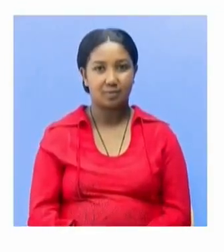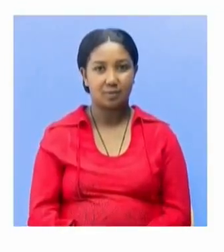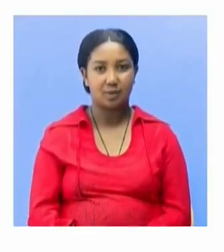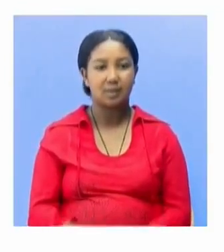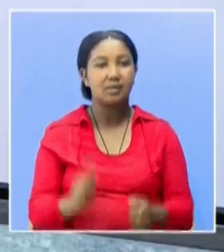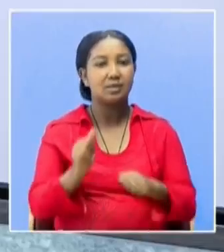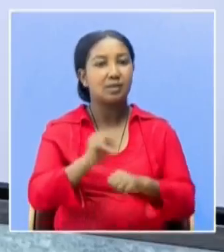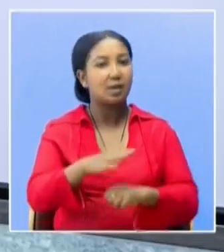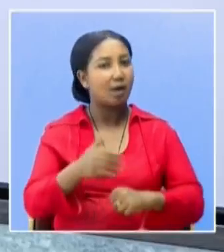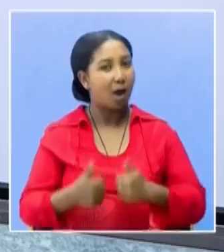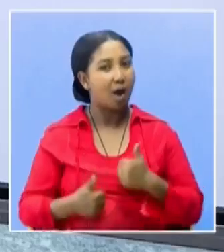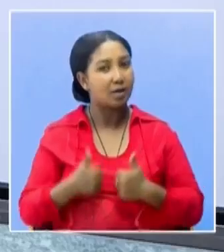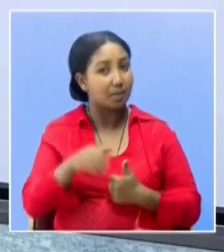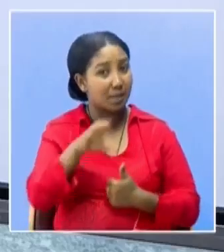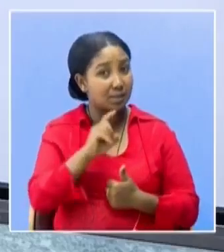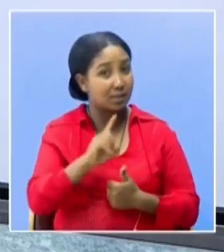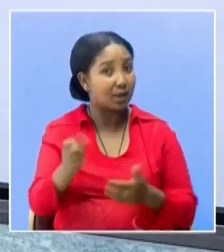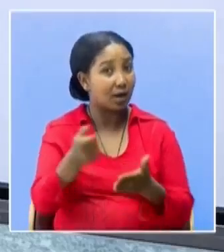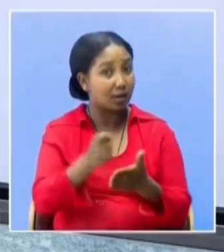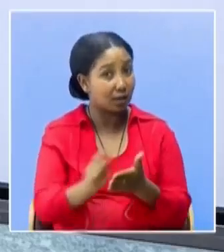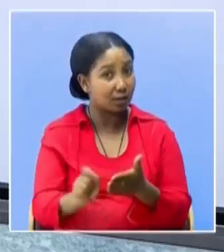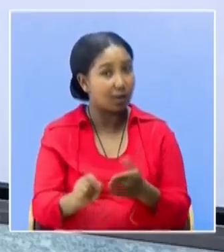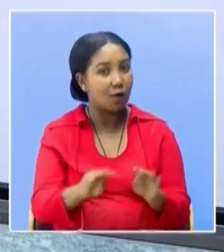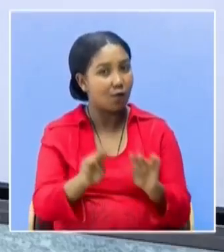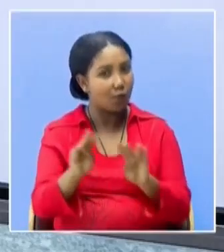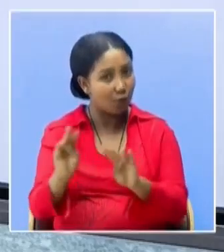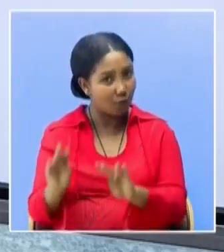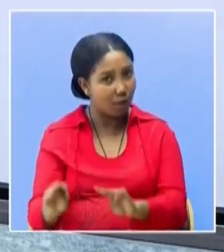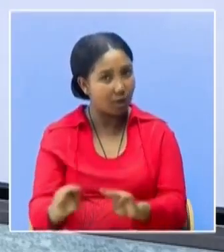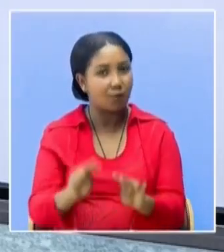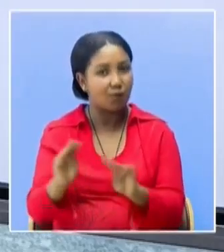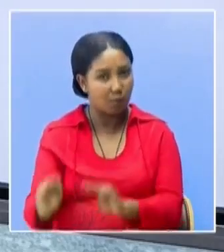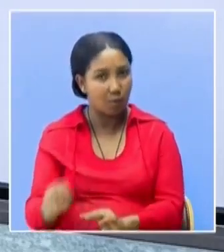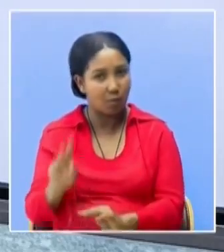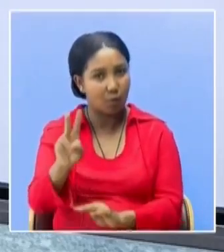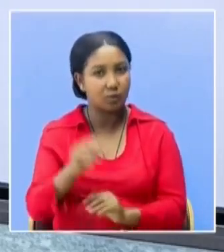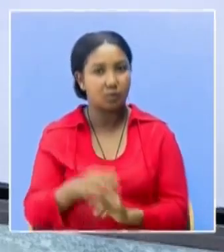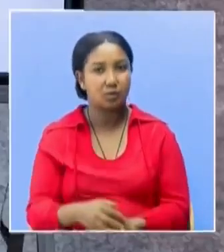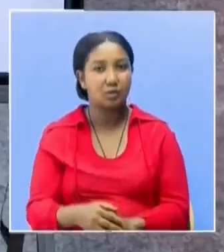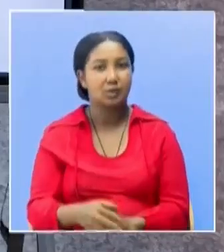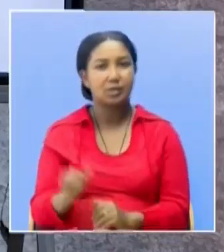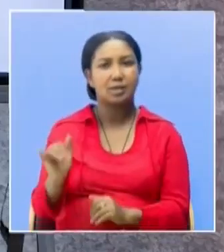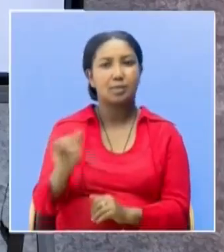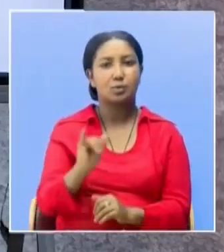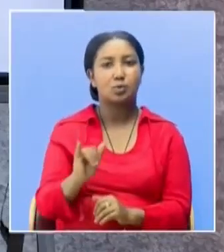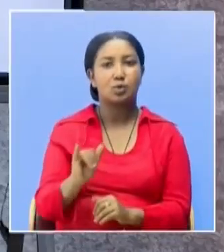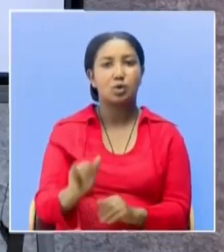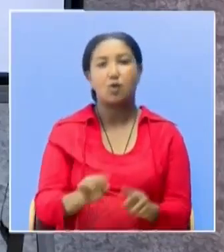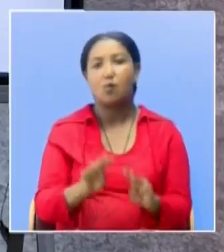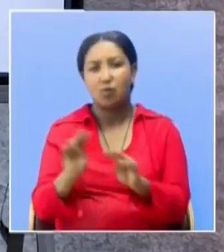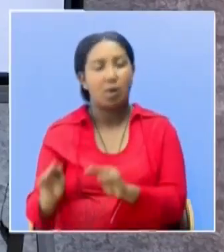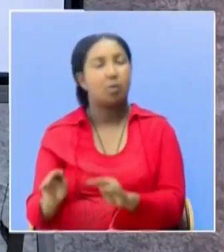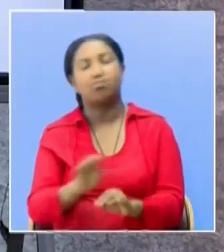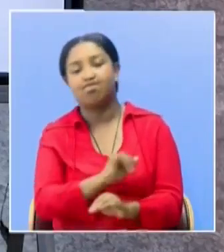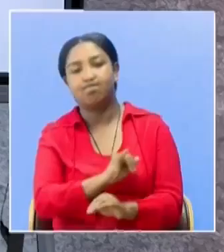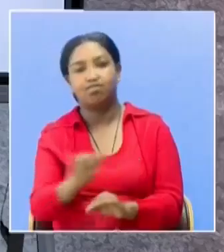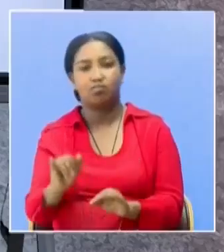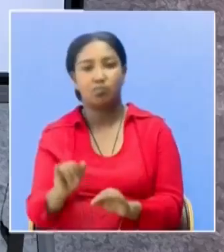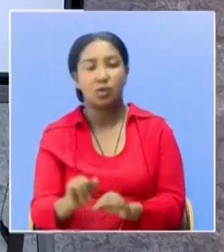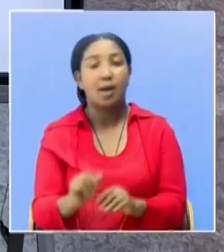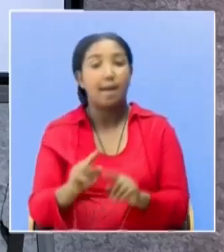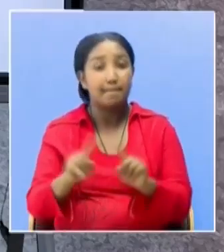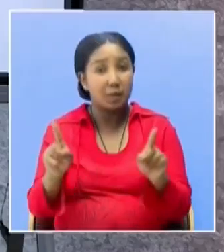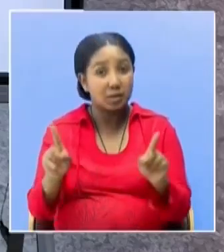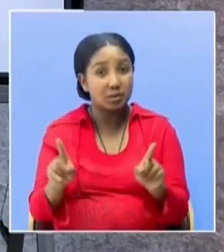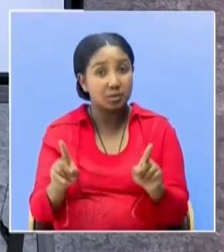Sender's address must be written in the form of what? Informal letter, definitely. The same is true in the case of formal letter, definitely. But